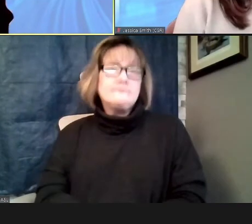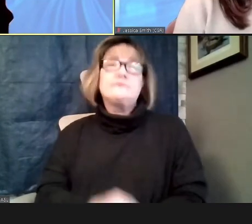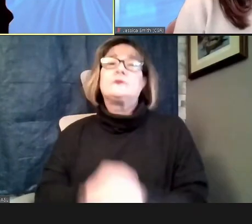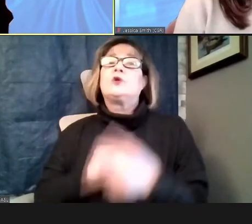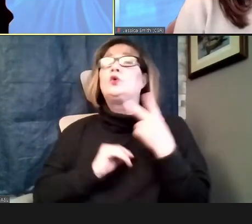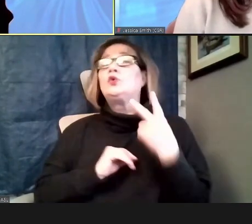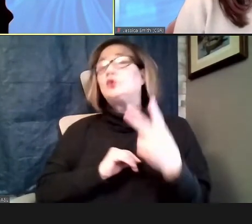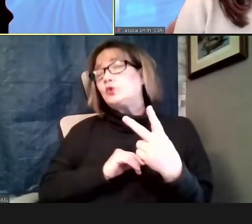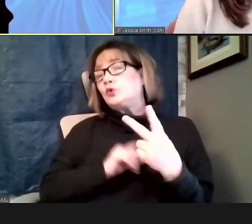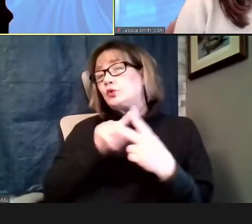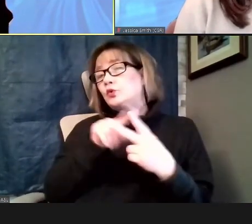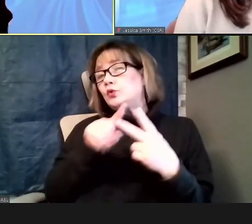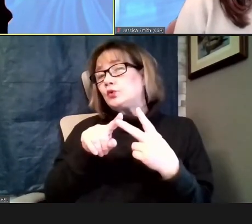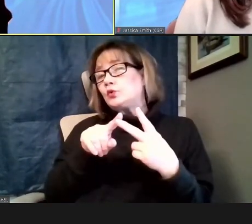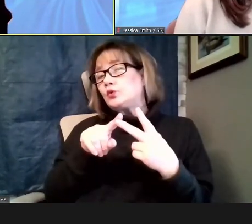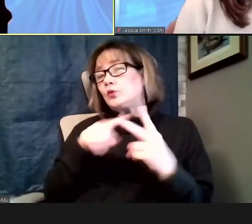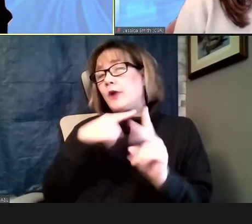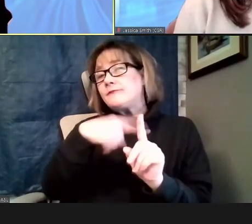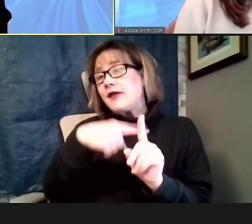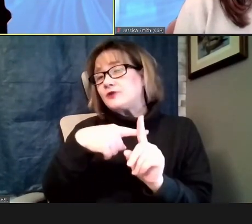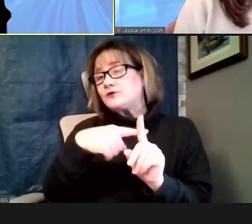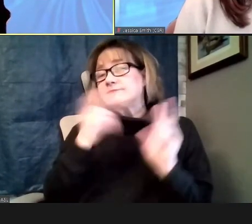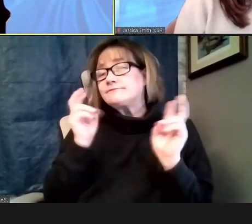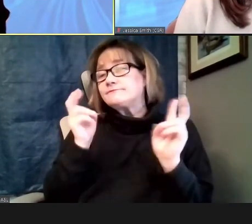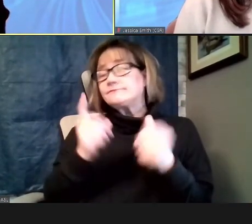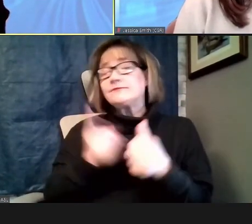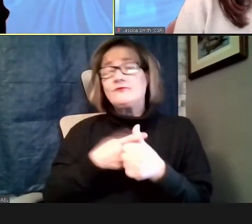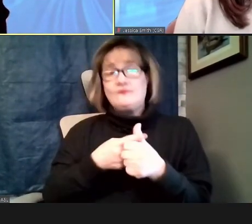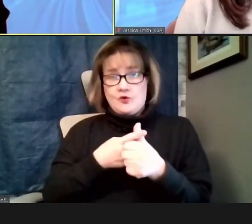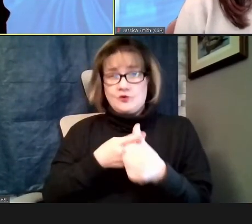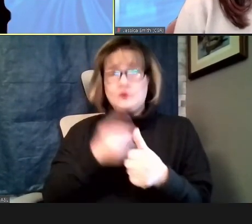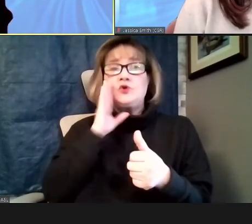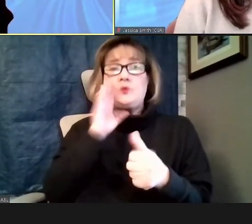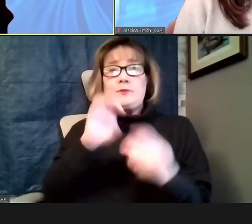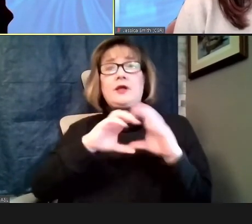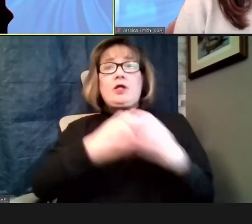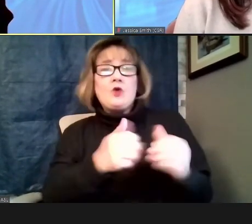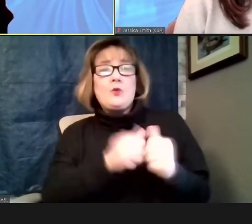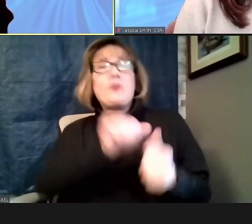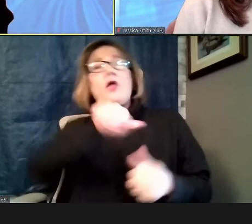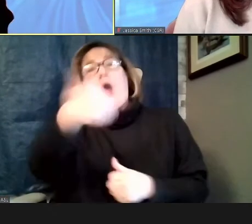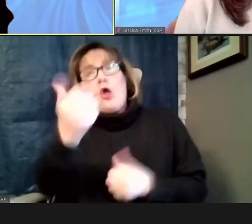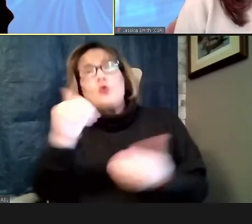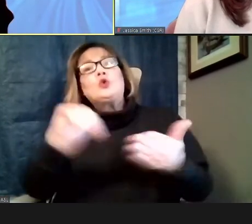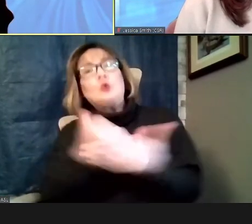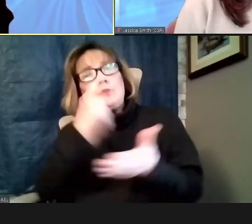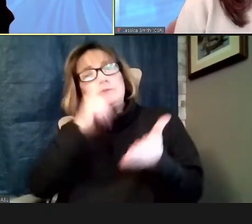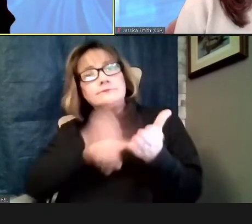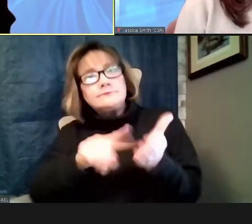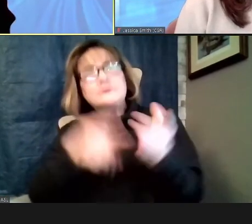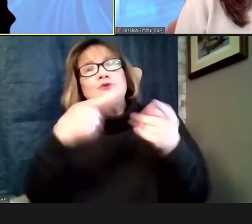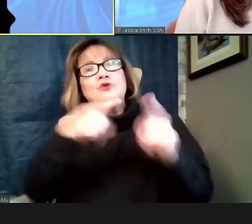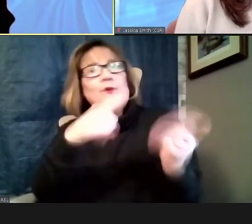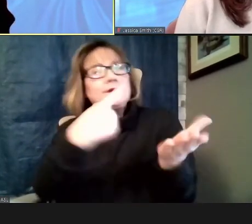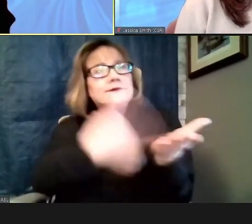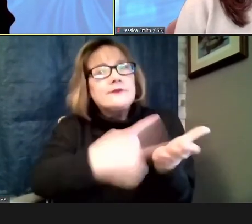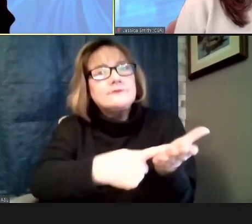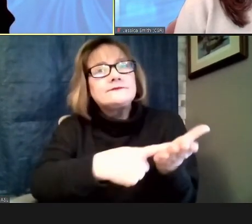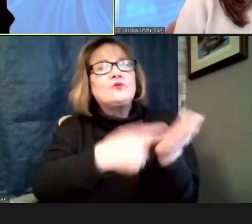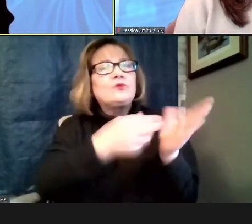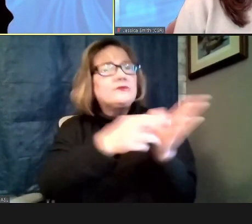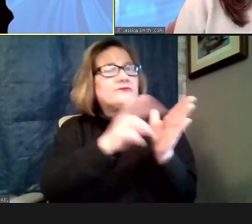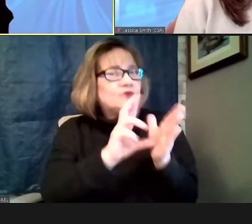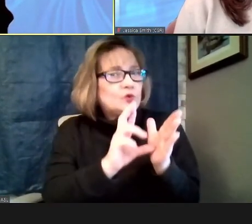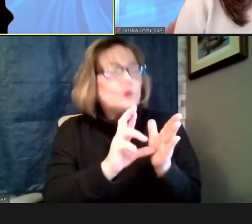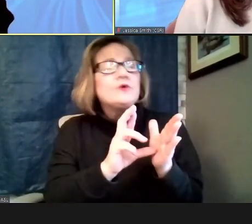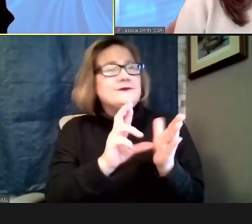two advantages. First of all, you will be clustered with other new investigators during the discussion, during review. So